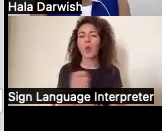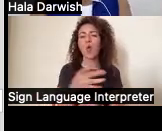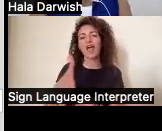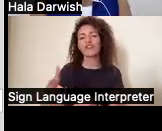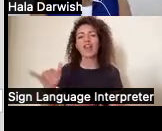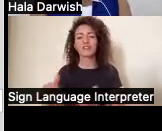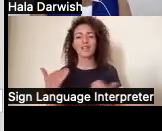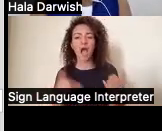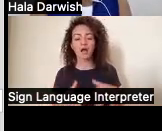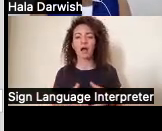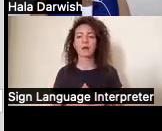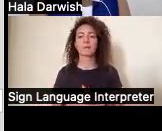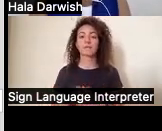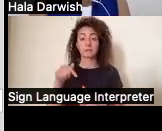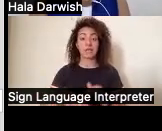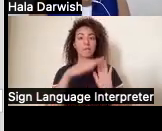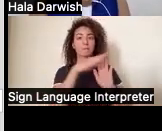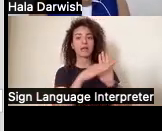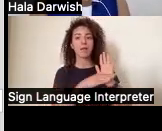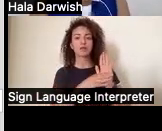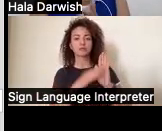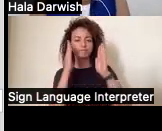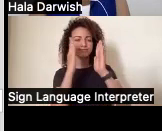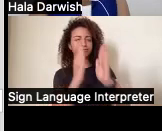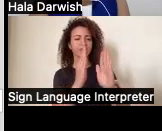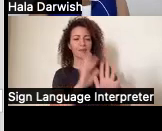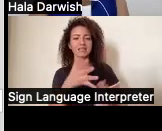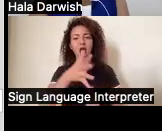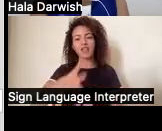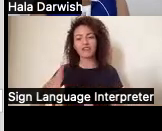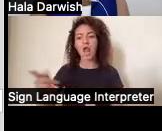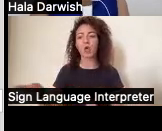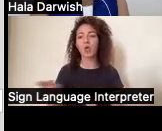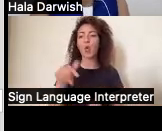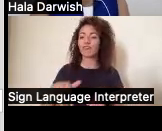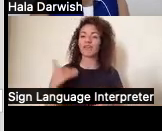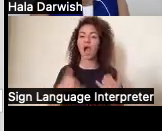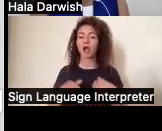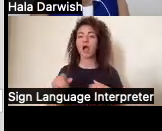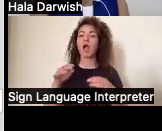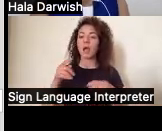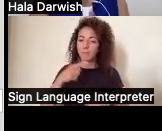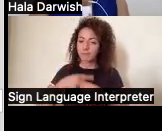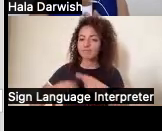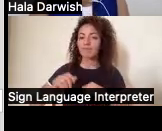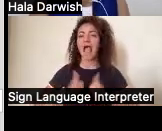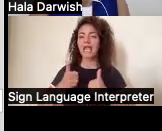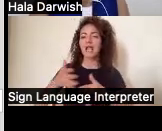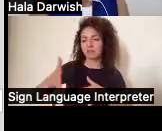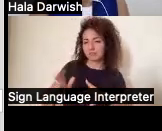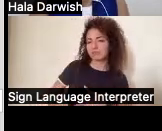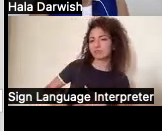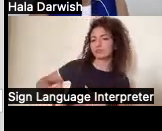to have this program targeting all children with disabilities and further through life cycle. And